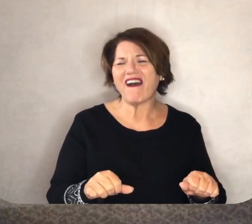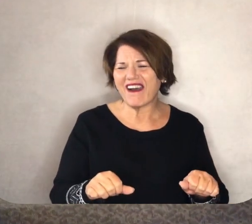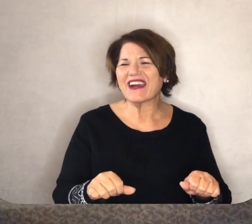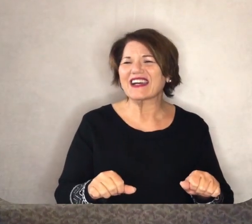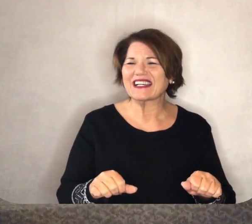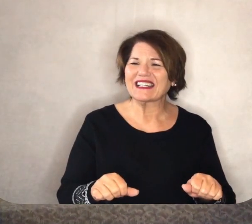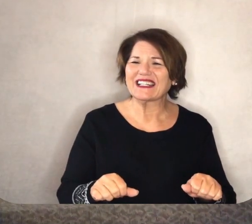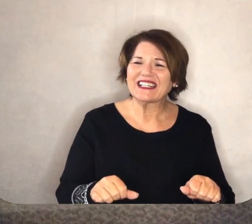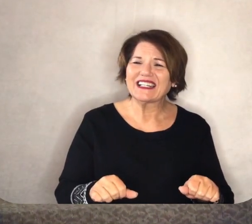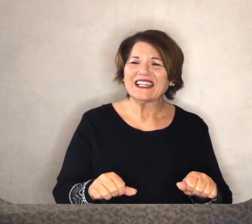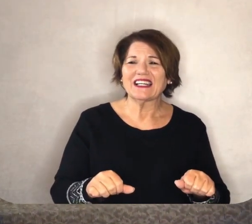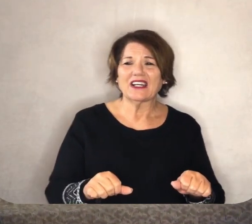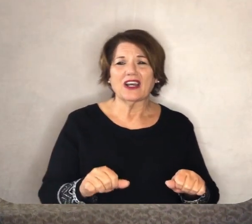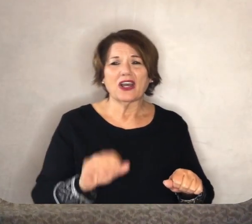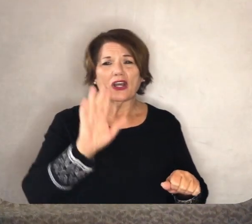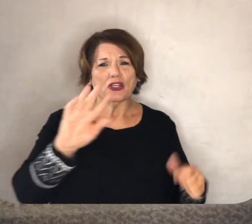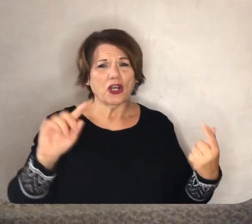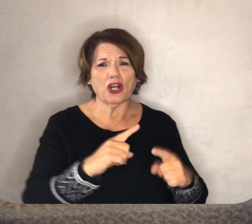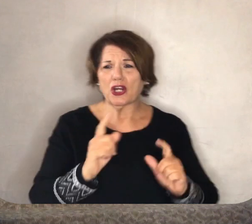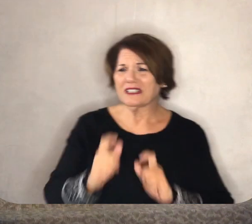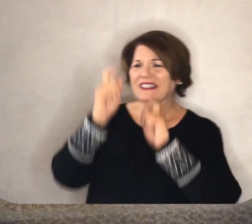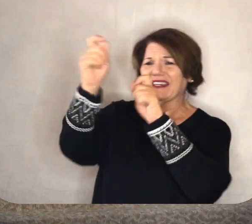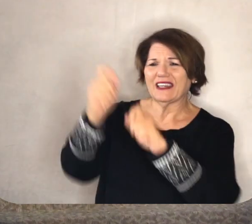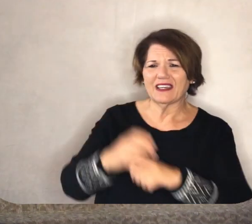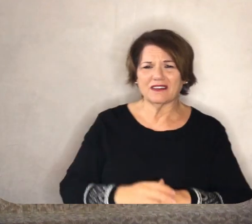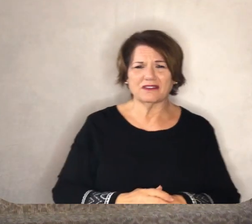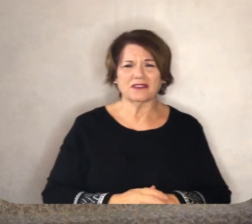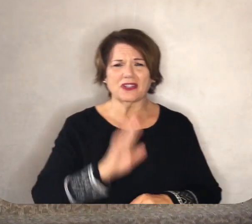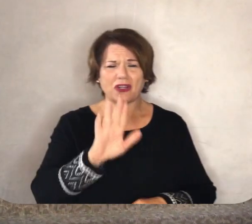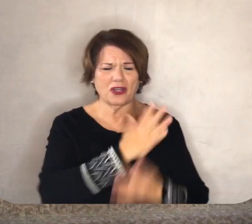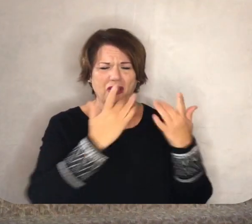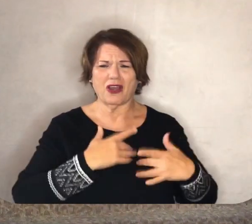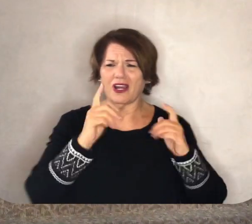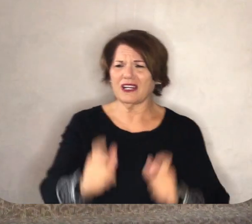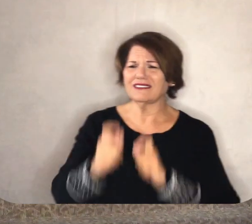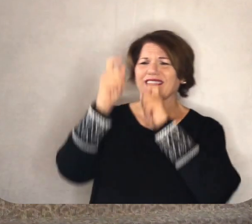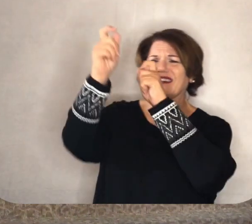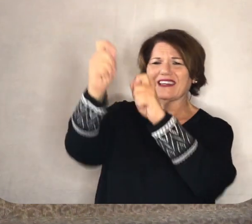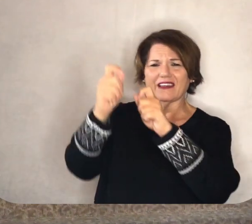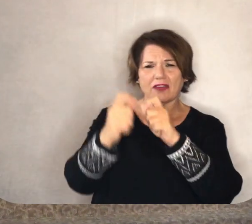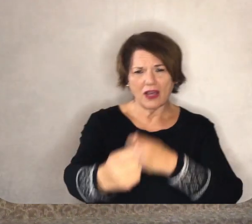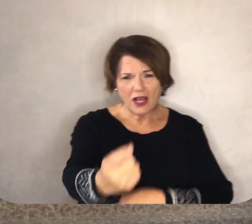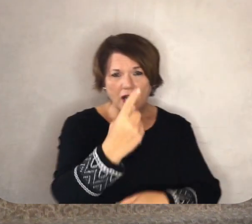far. So lay down your hurt, lay down your heart.